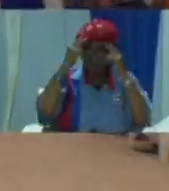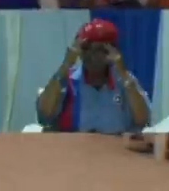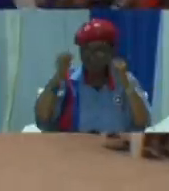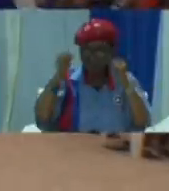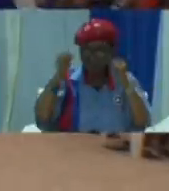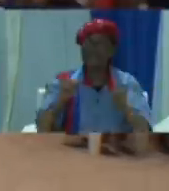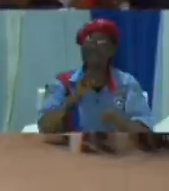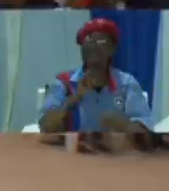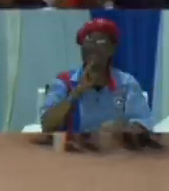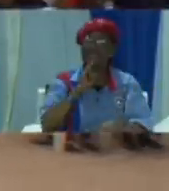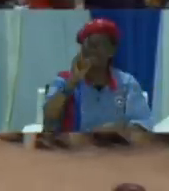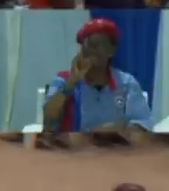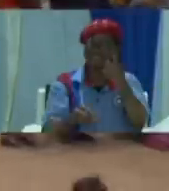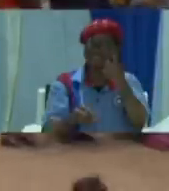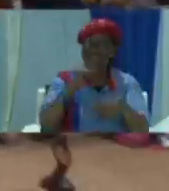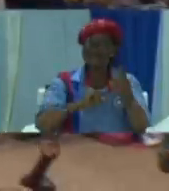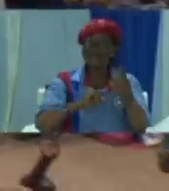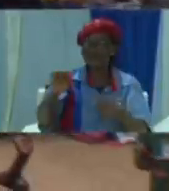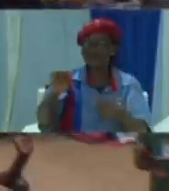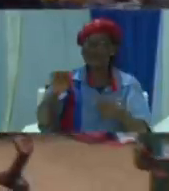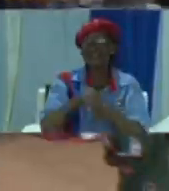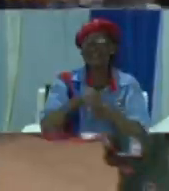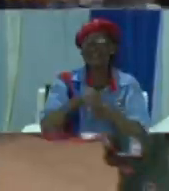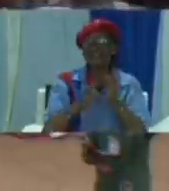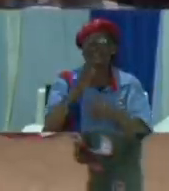return. Amen.